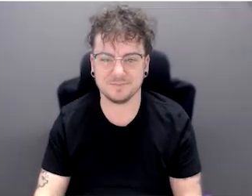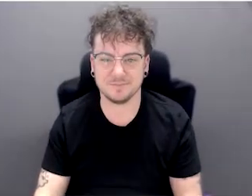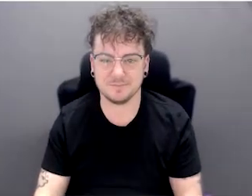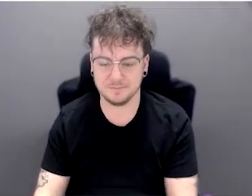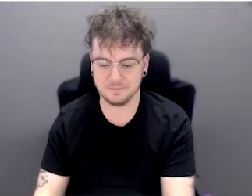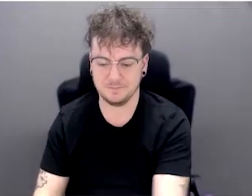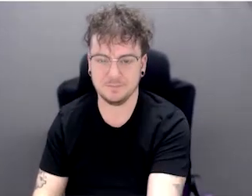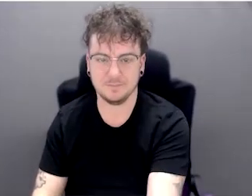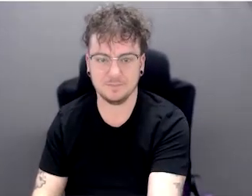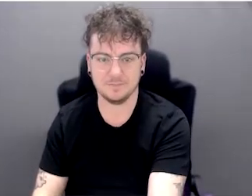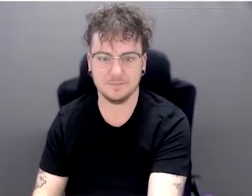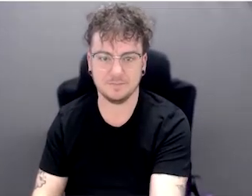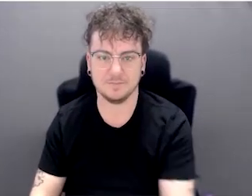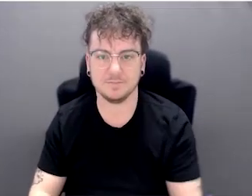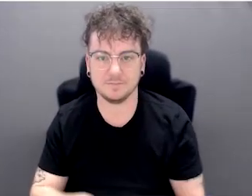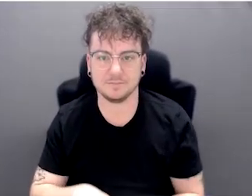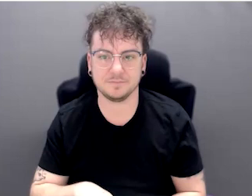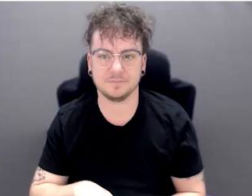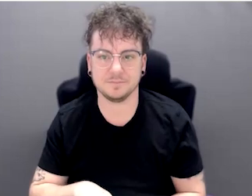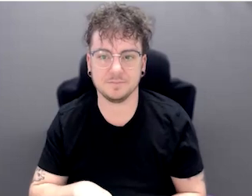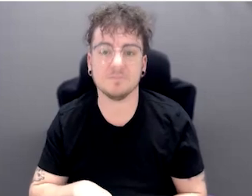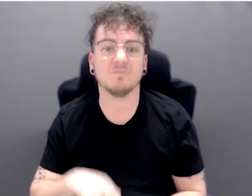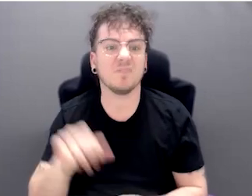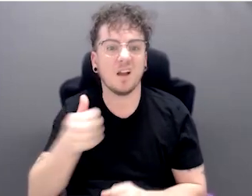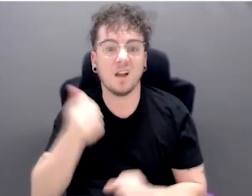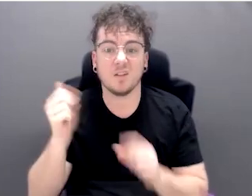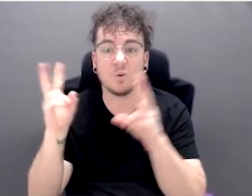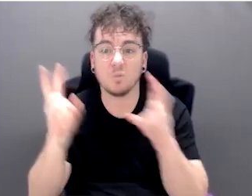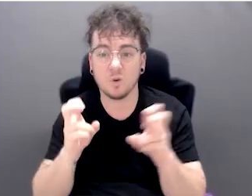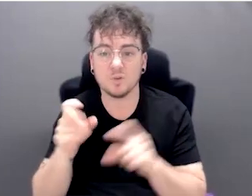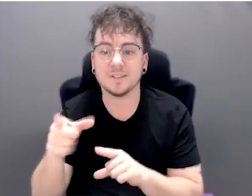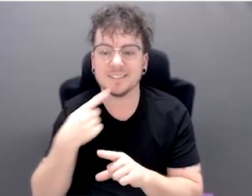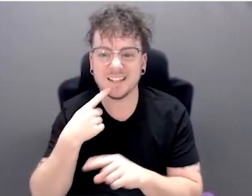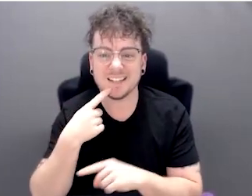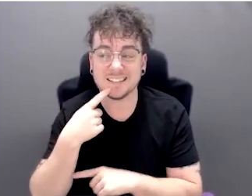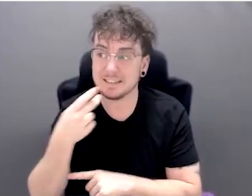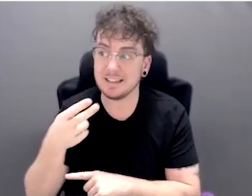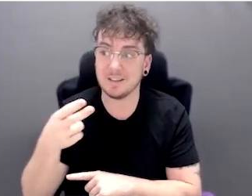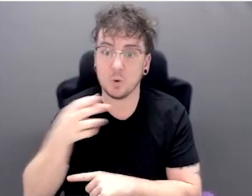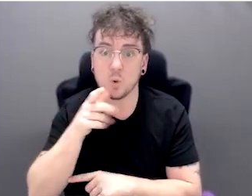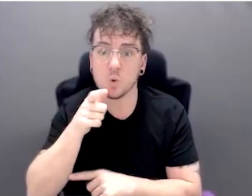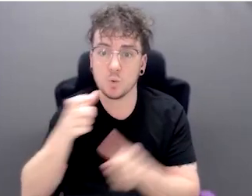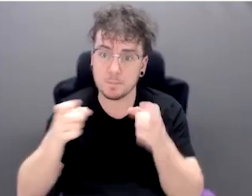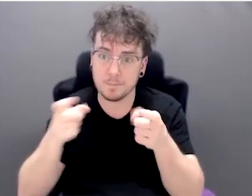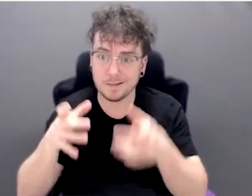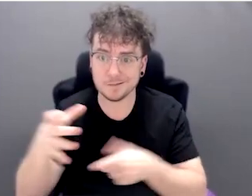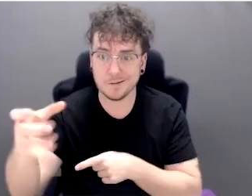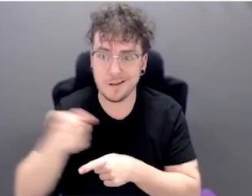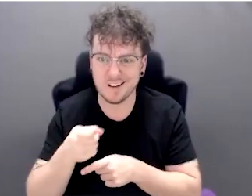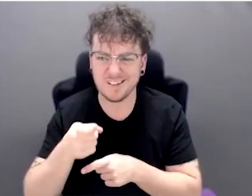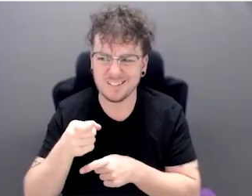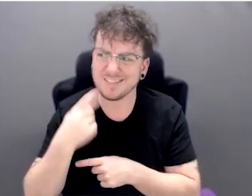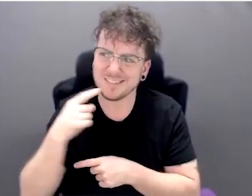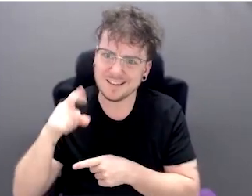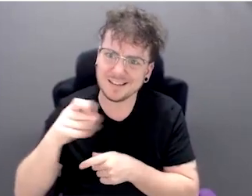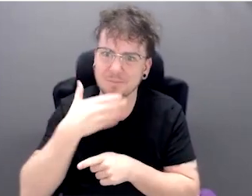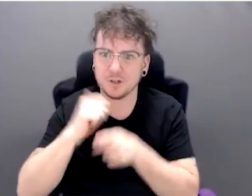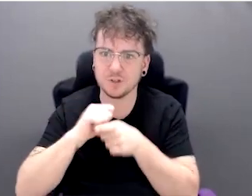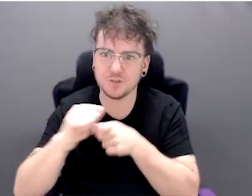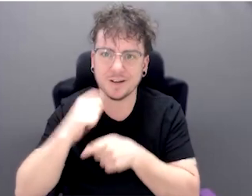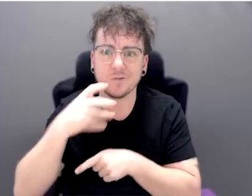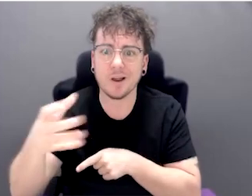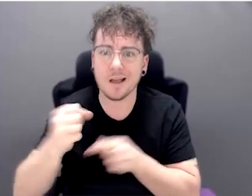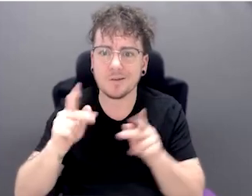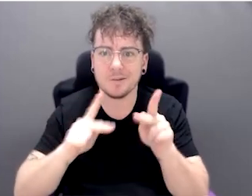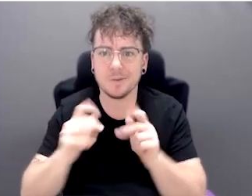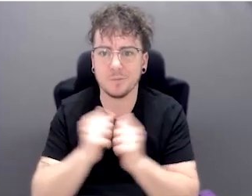Another participant succinctly said, quote, "Hiring managers need to be better trained to hire people with disabilities," end